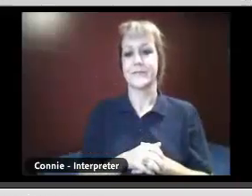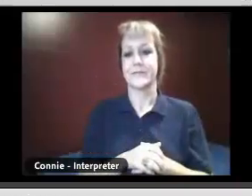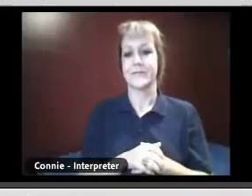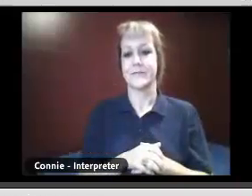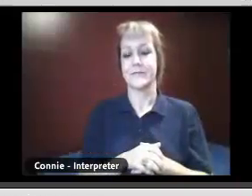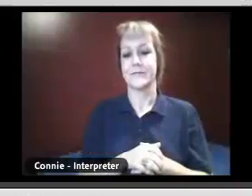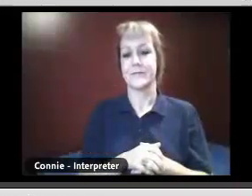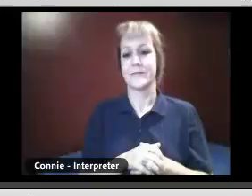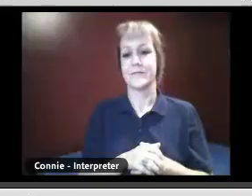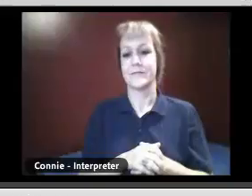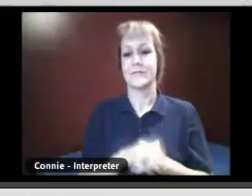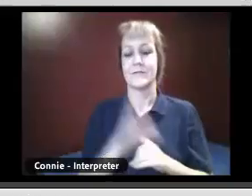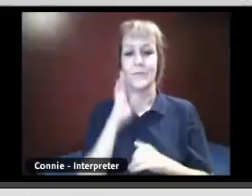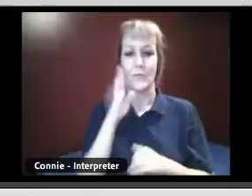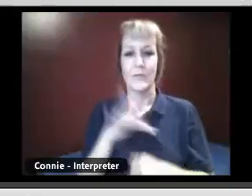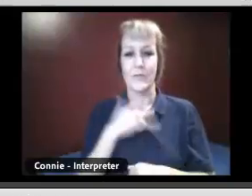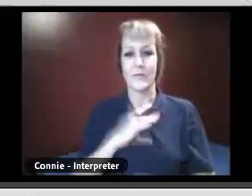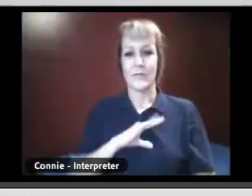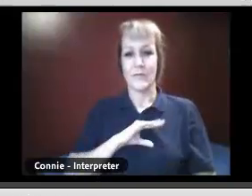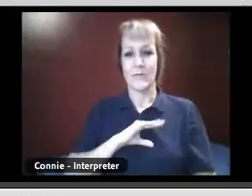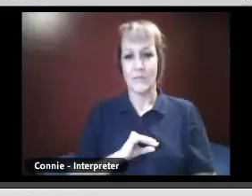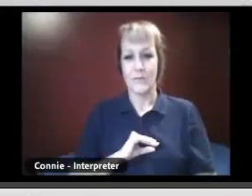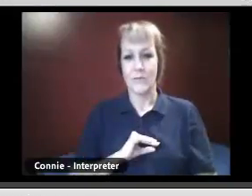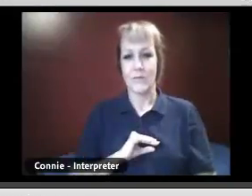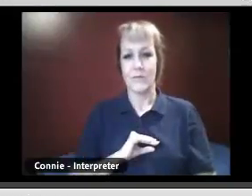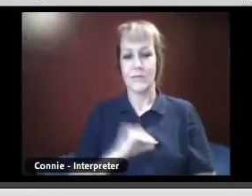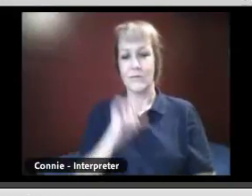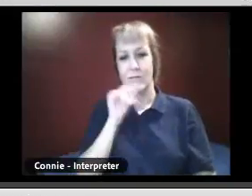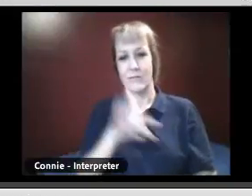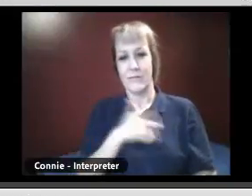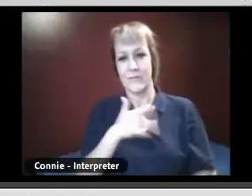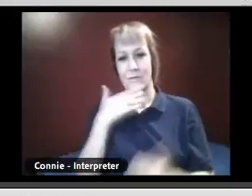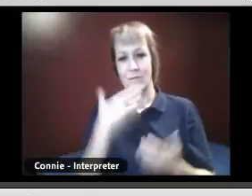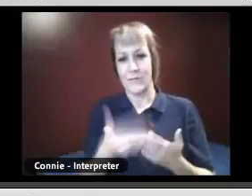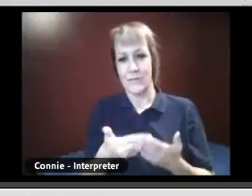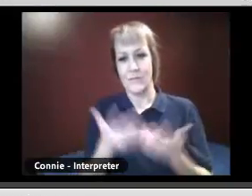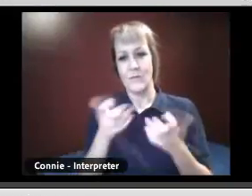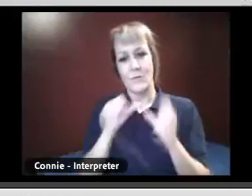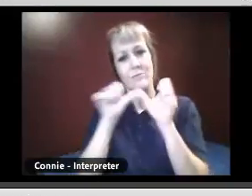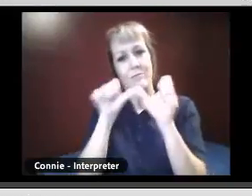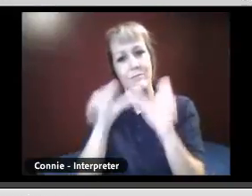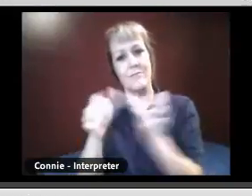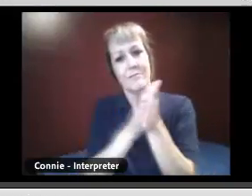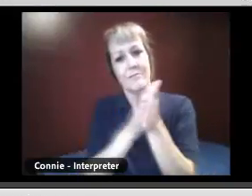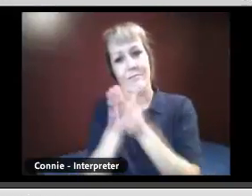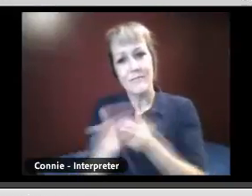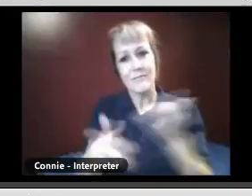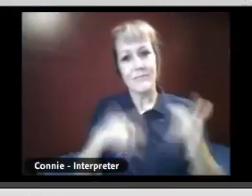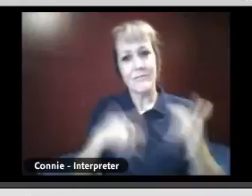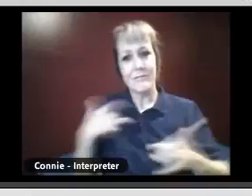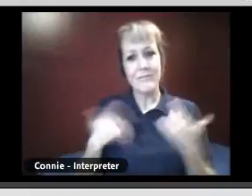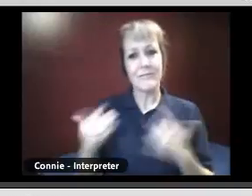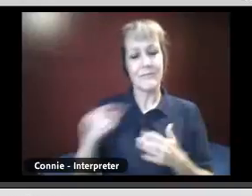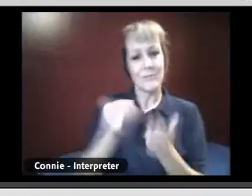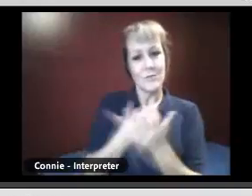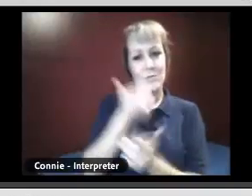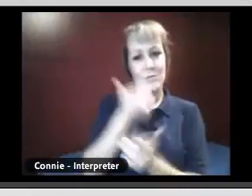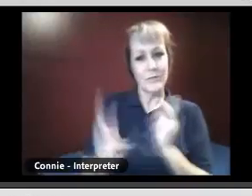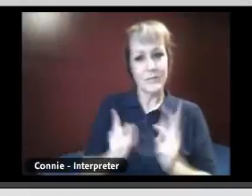going to demotivate and undermine their confidence level when we want to maintain enthusiasm of new people coming in.